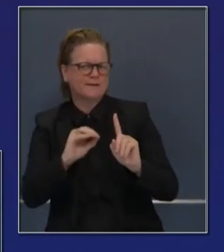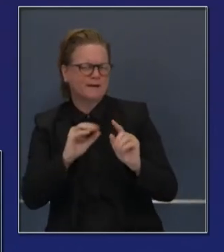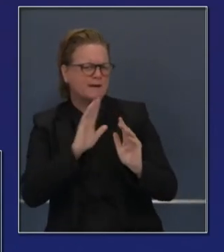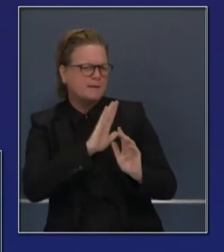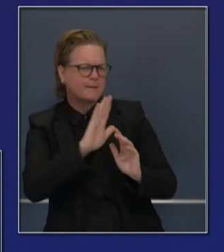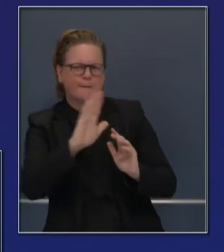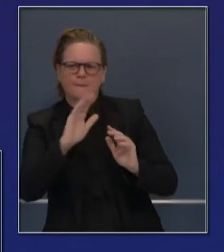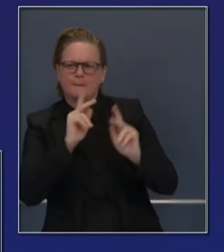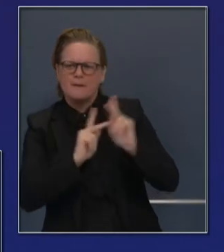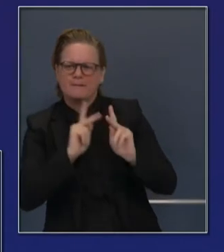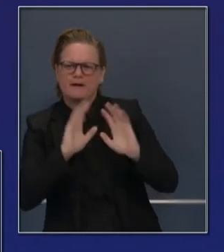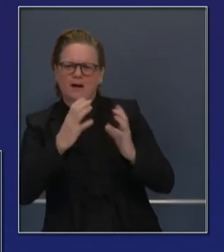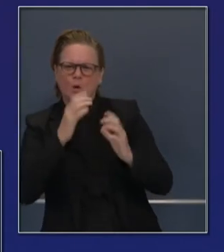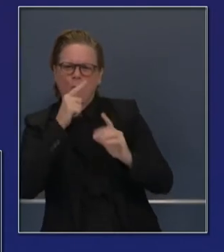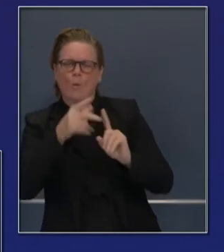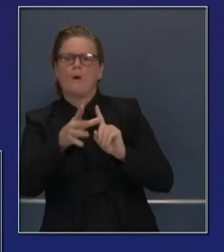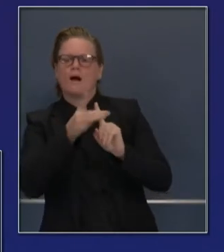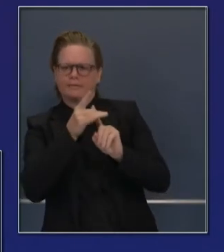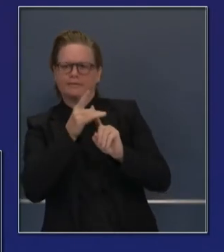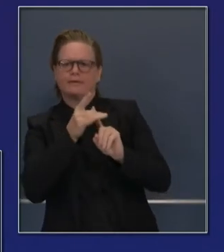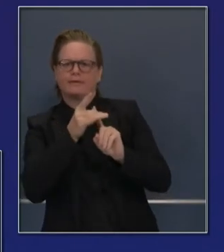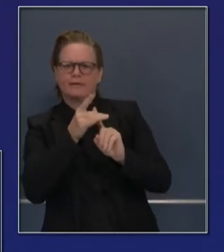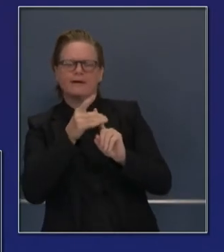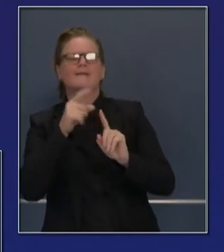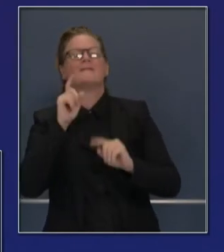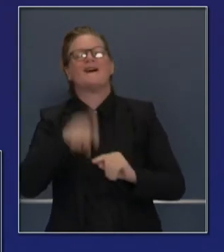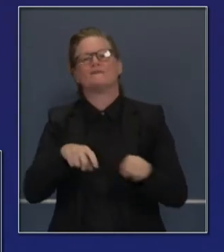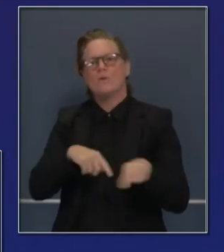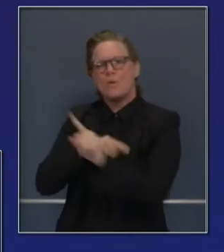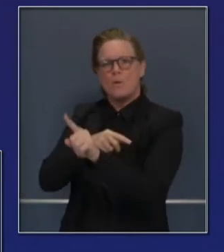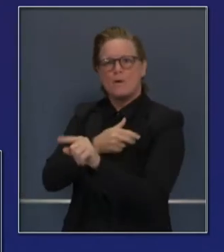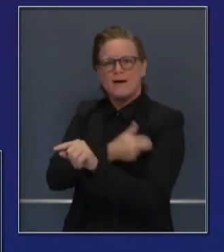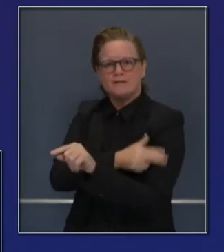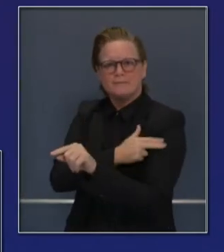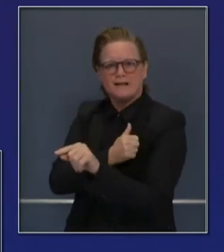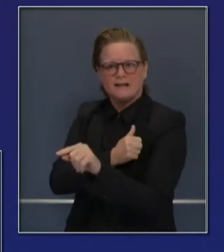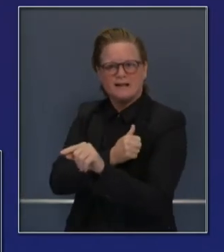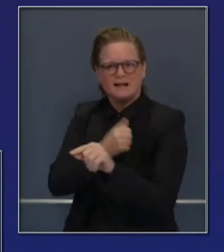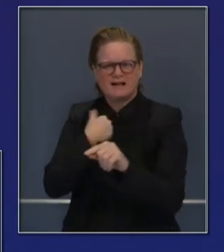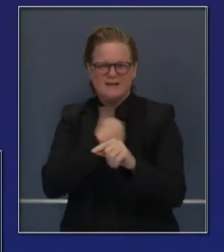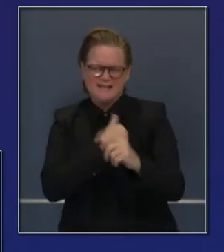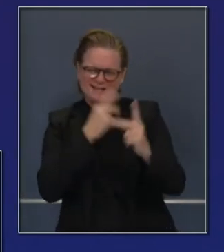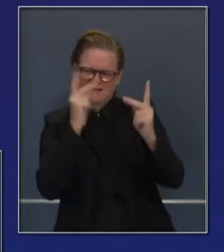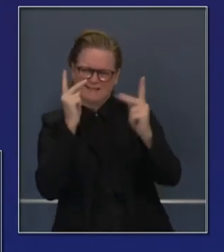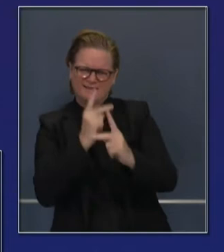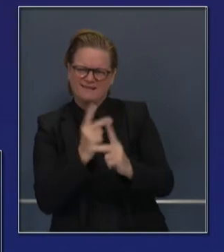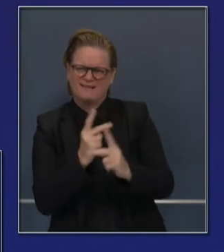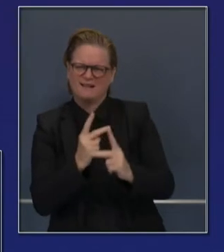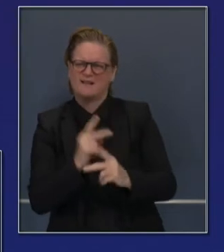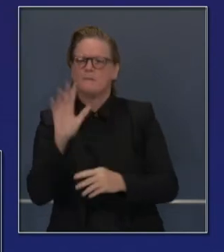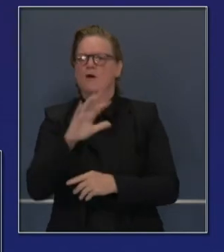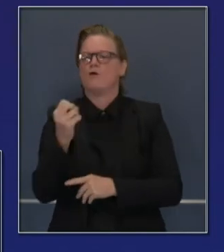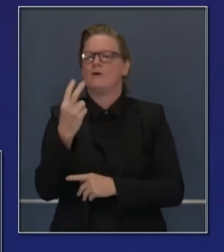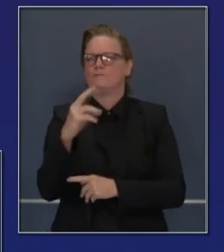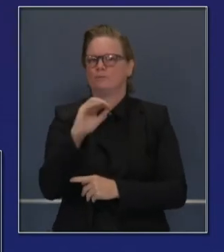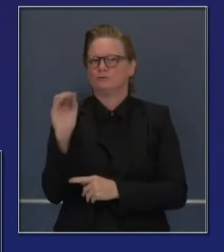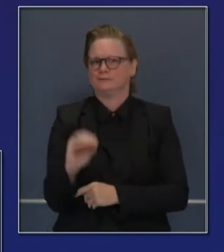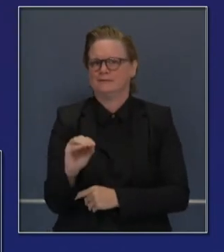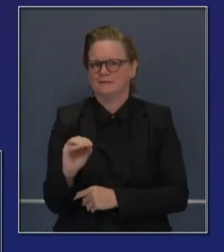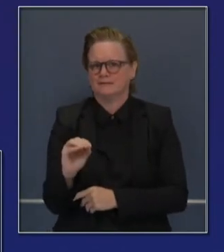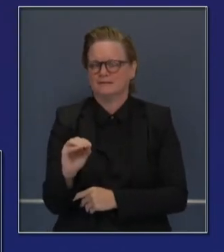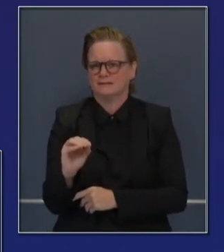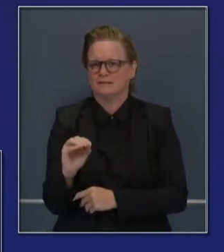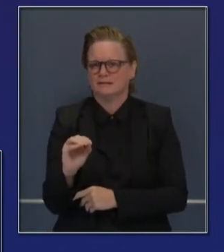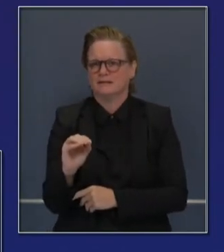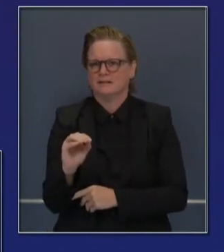then hospitalized. So you can start doing the math and you can start putting some specific projections, specific